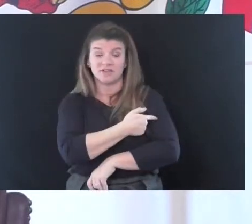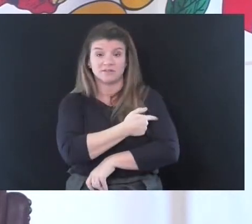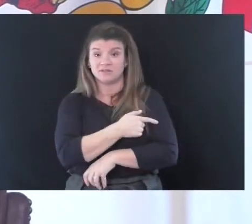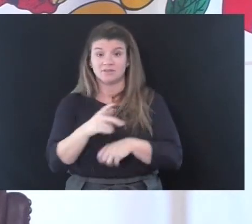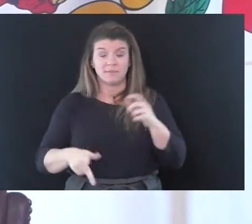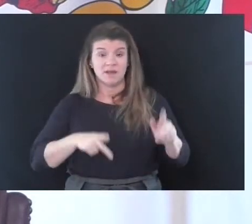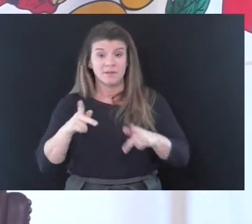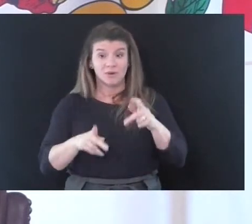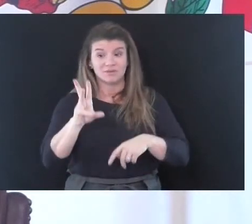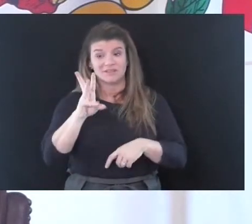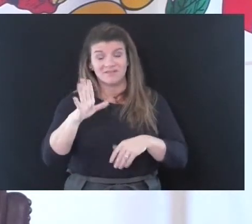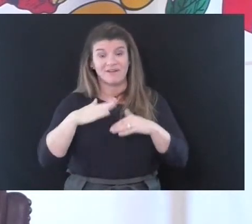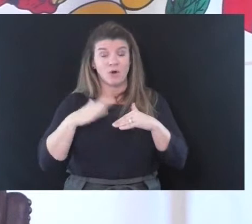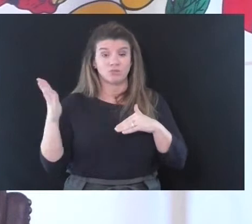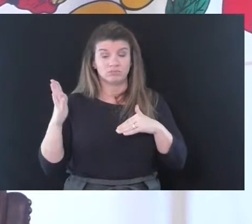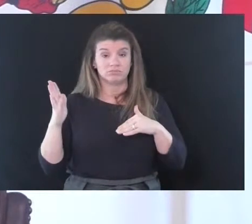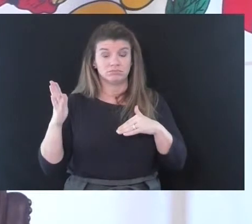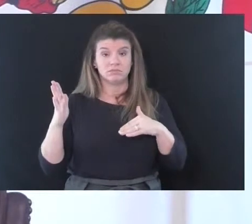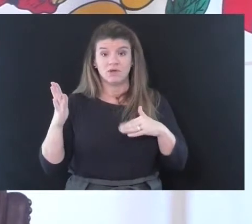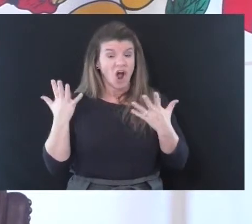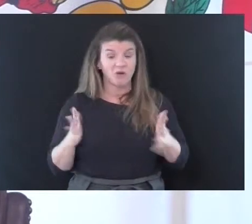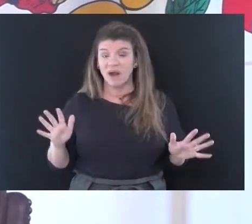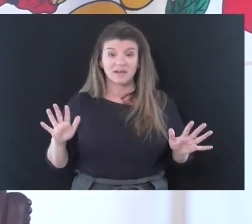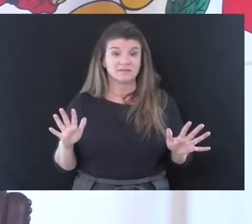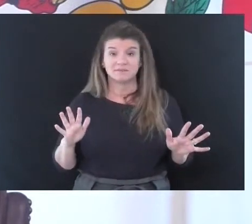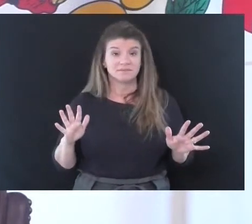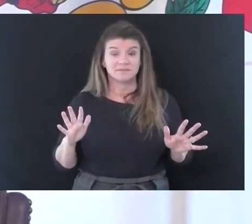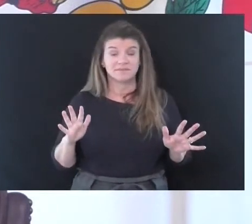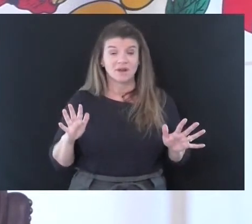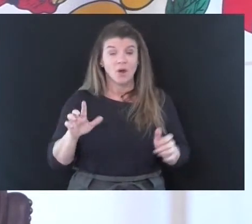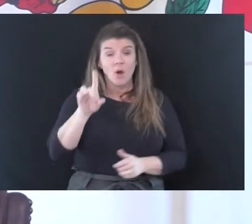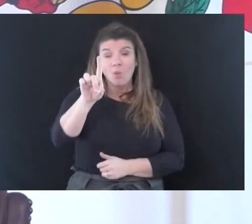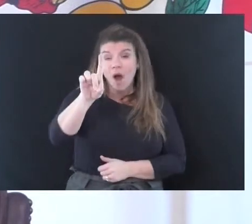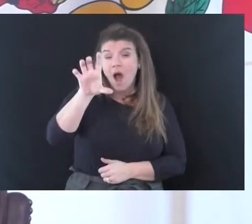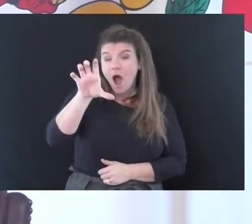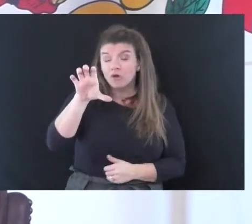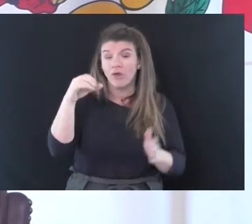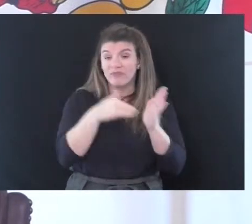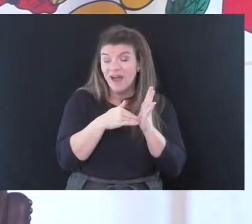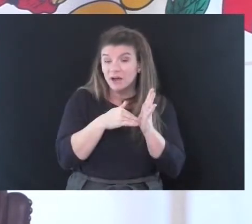arms, 65 years of age and older,